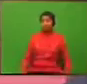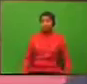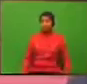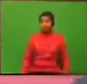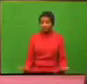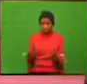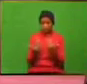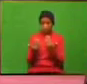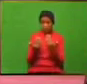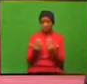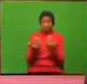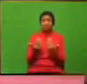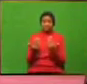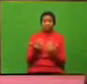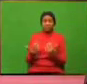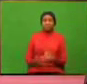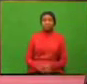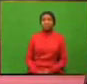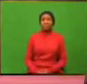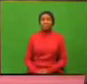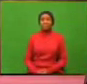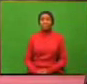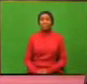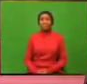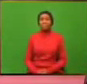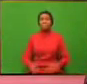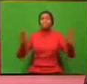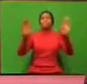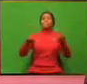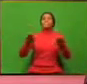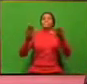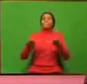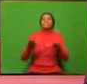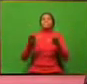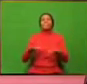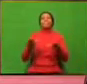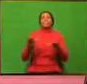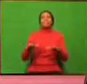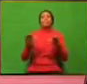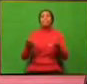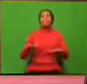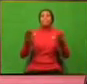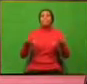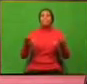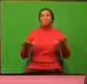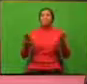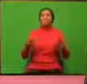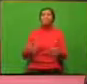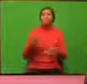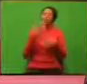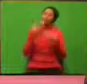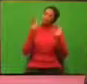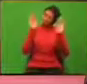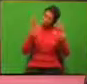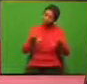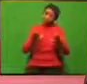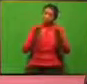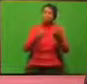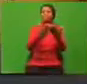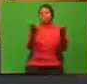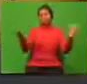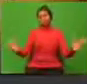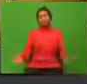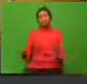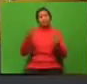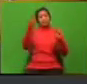Order, Honorable Members. Honorable Members, I have ruled, can we all be in order and